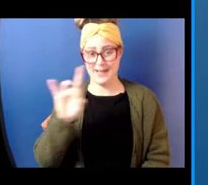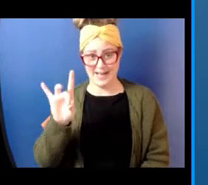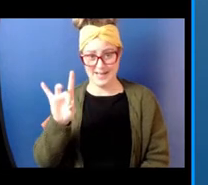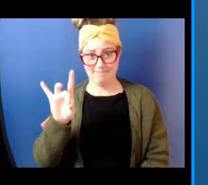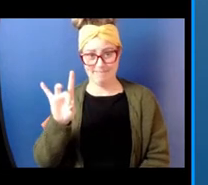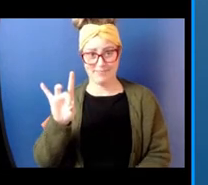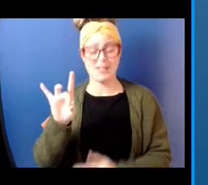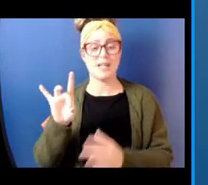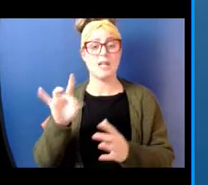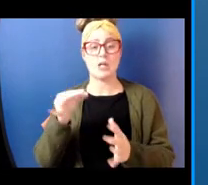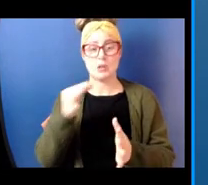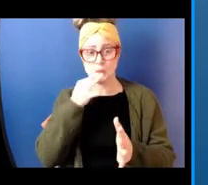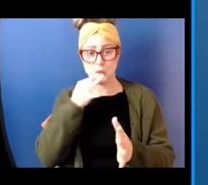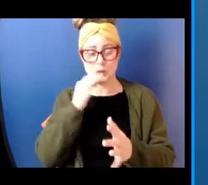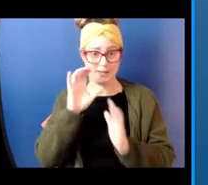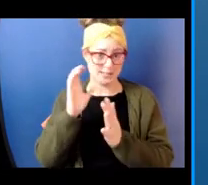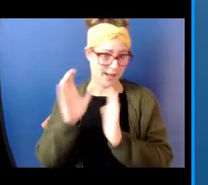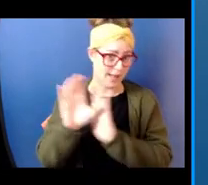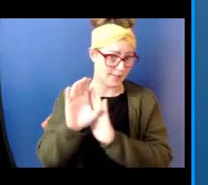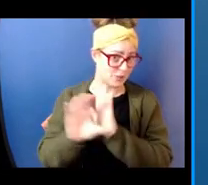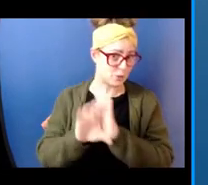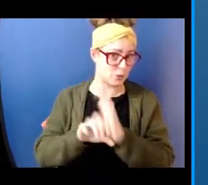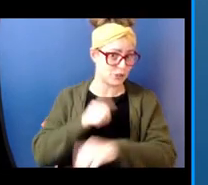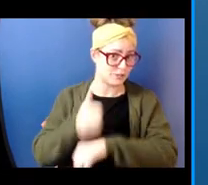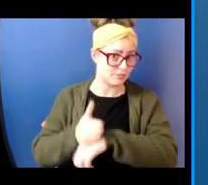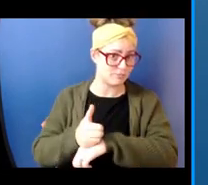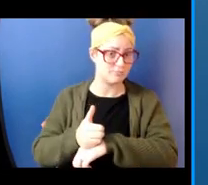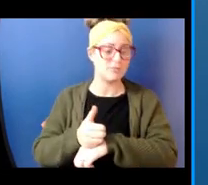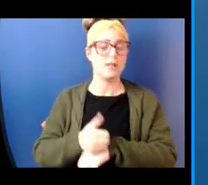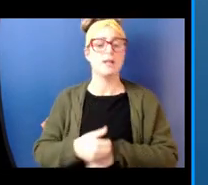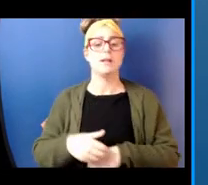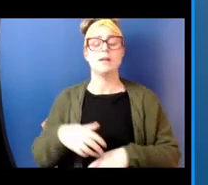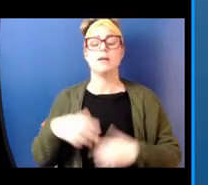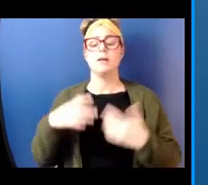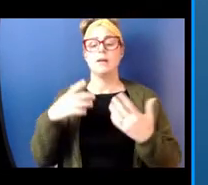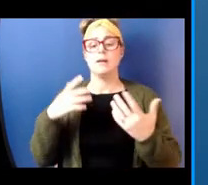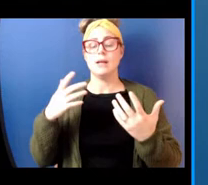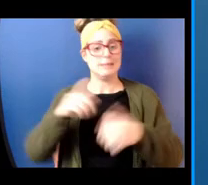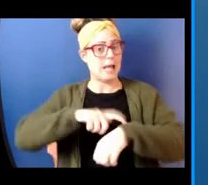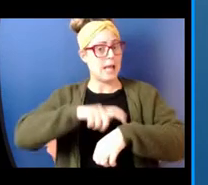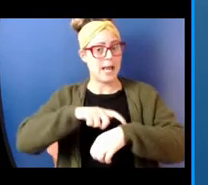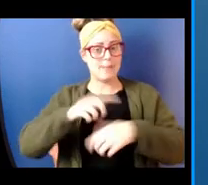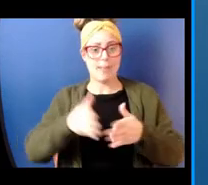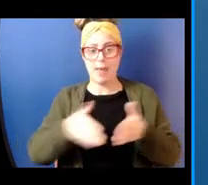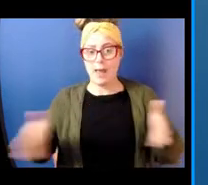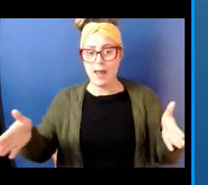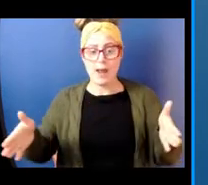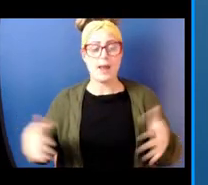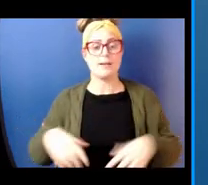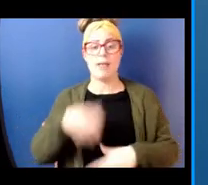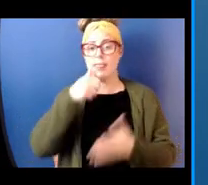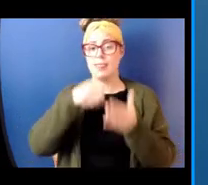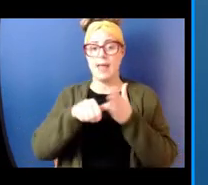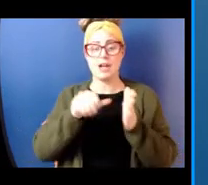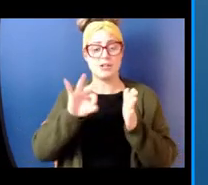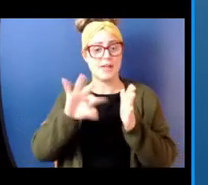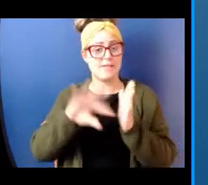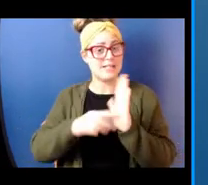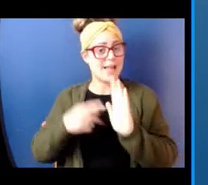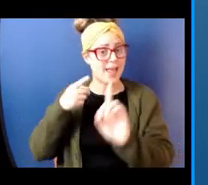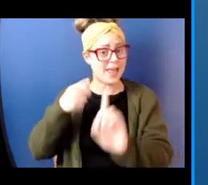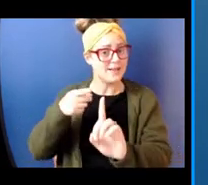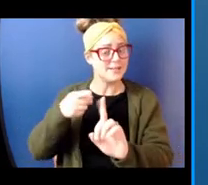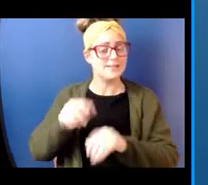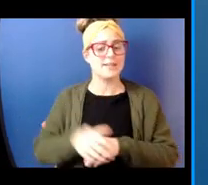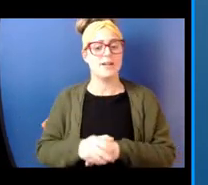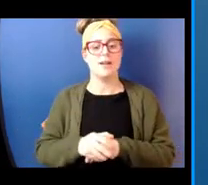constituted uh with a timeline and letters of intent and all of that that we did